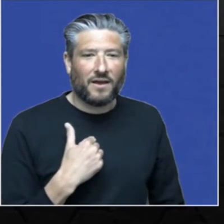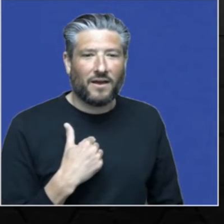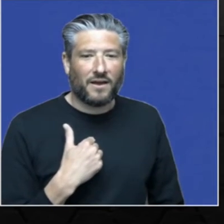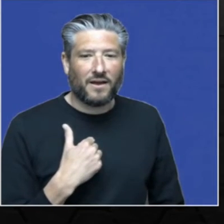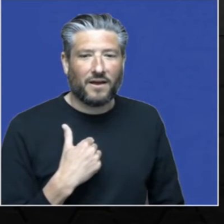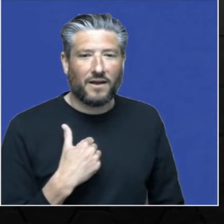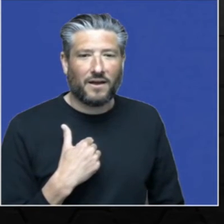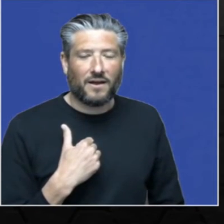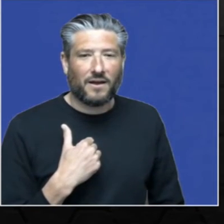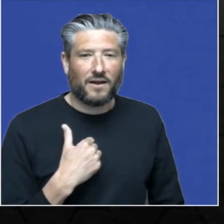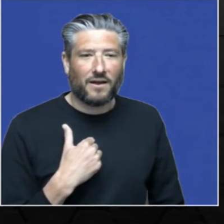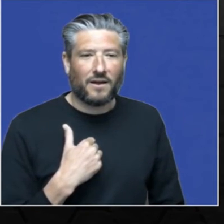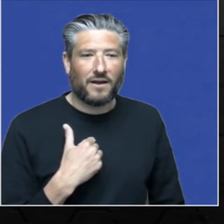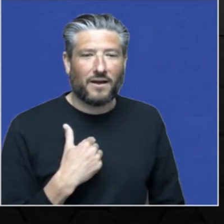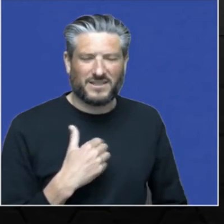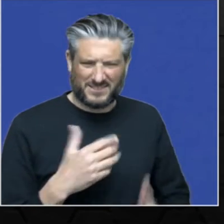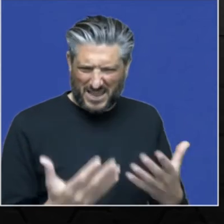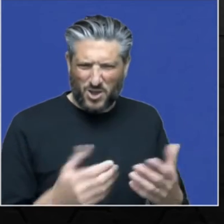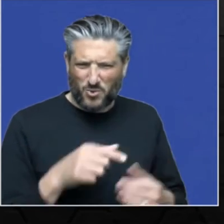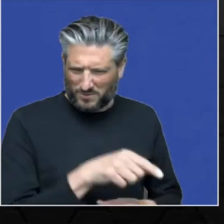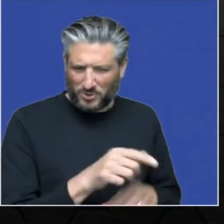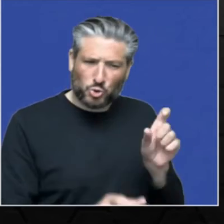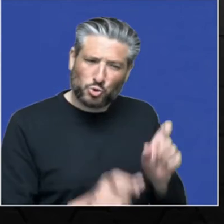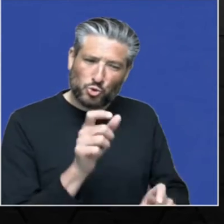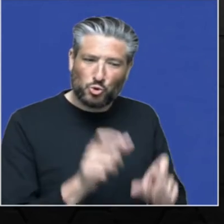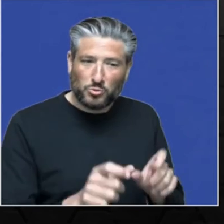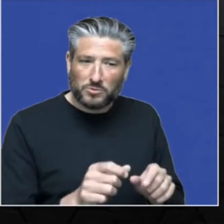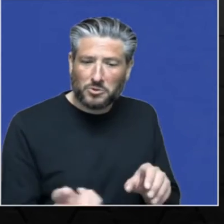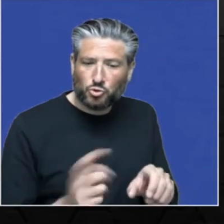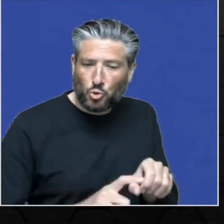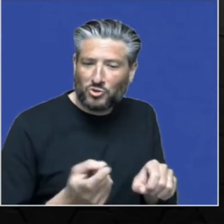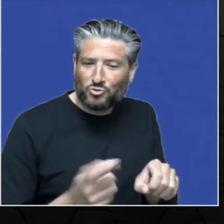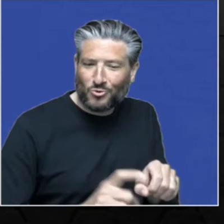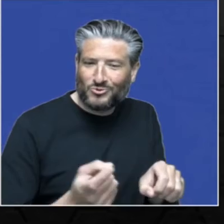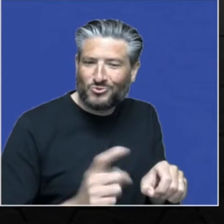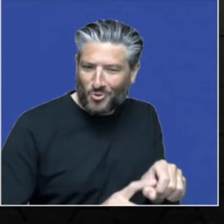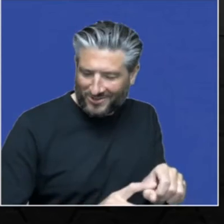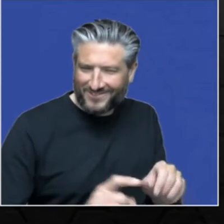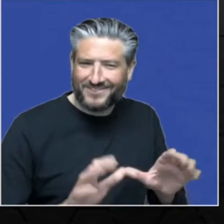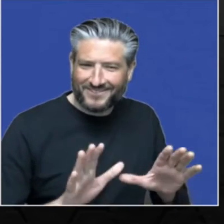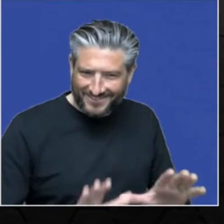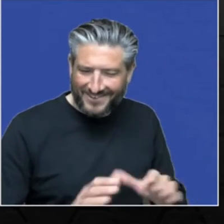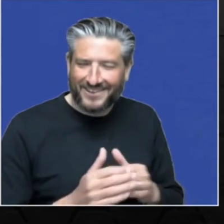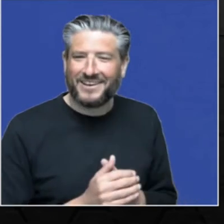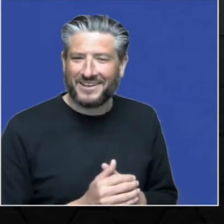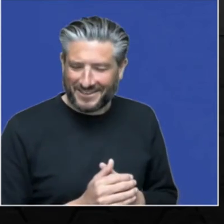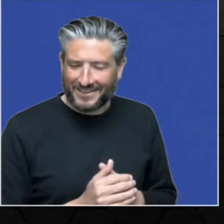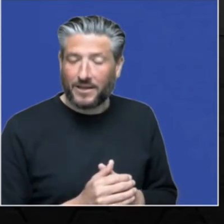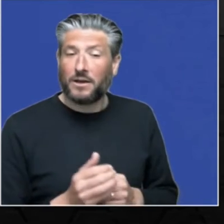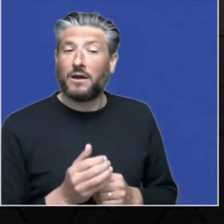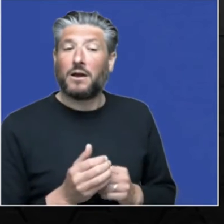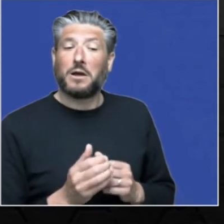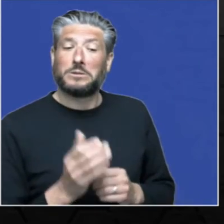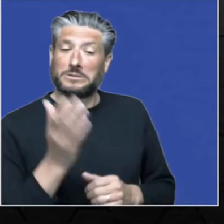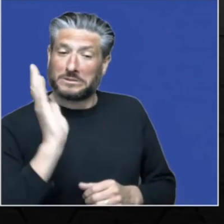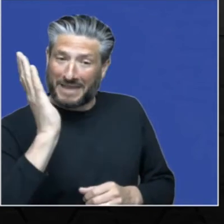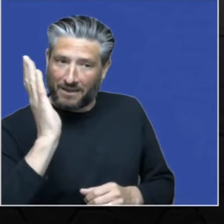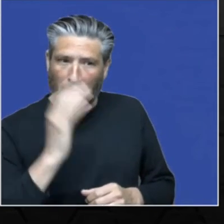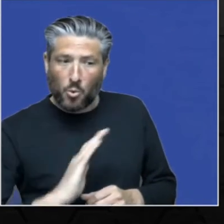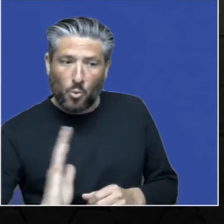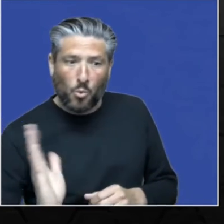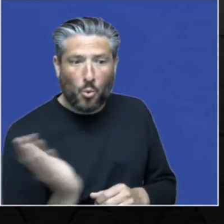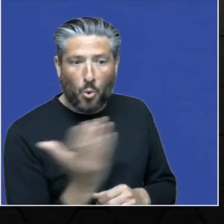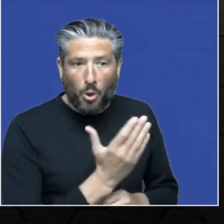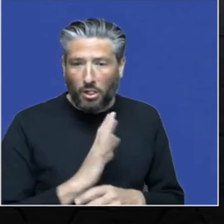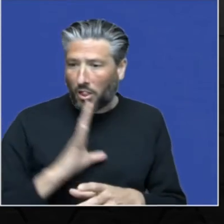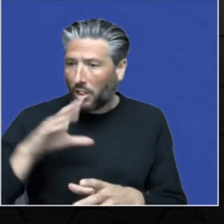just want to share that the speaker won't be like joining the not all speakers will be joining the Global AI Cafe maybe. So if you